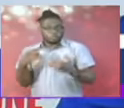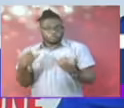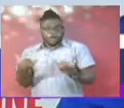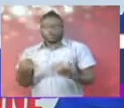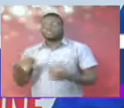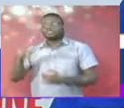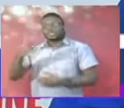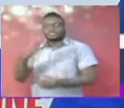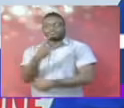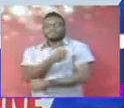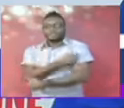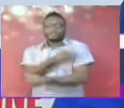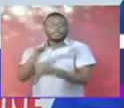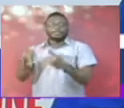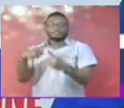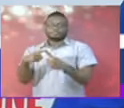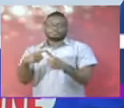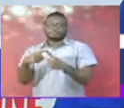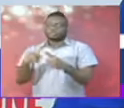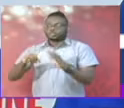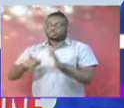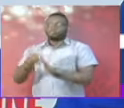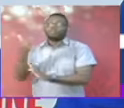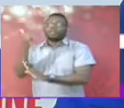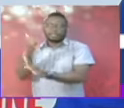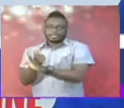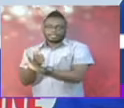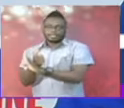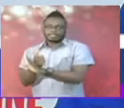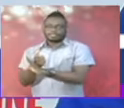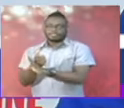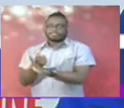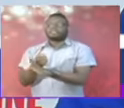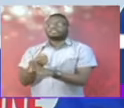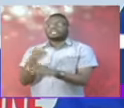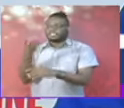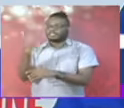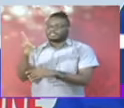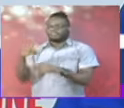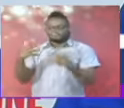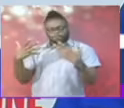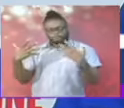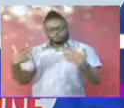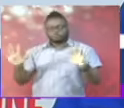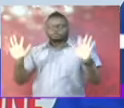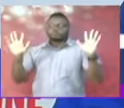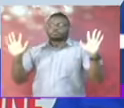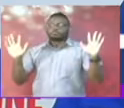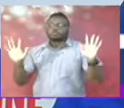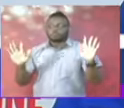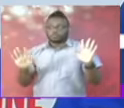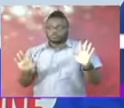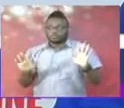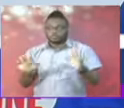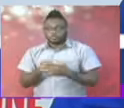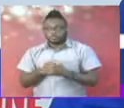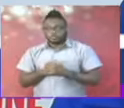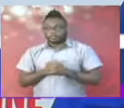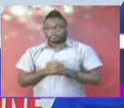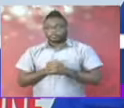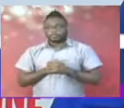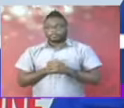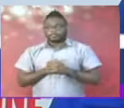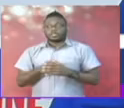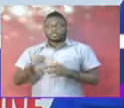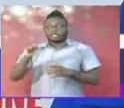administrative nurses at the Taquariga Racket facility, who were friendly, gentle, and very professional. After my first dose, I experienced a bit of